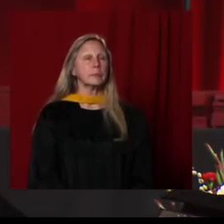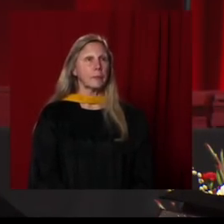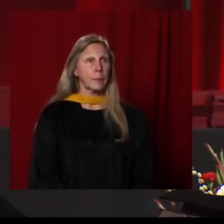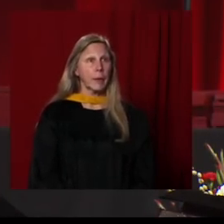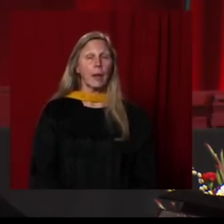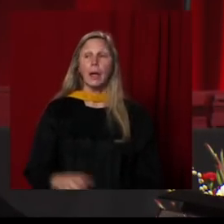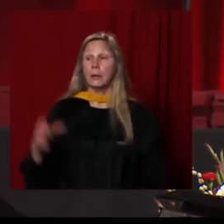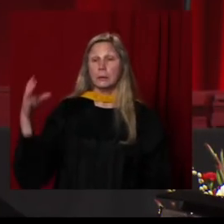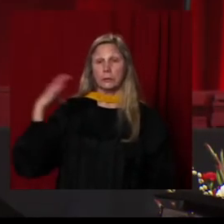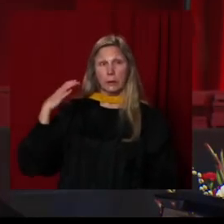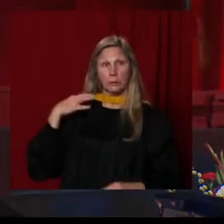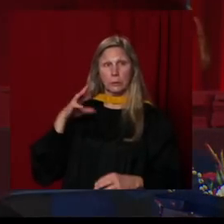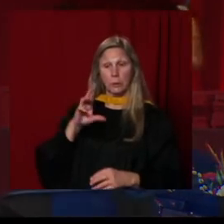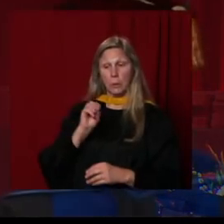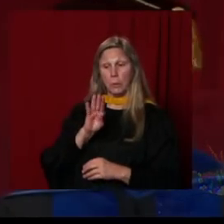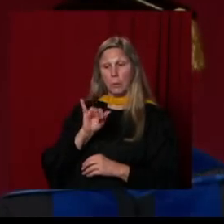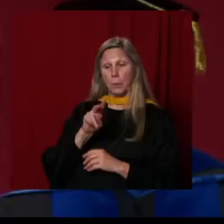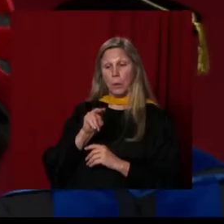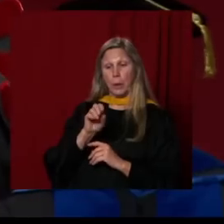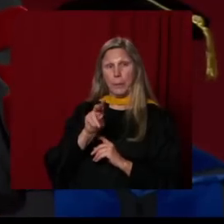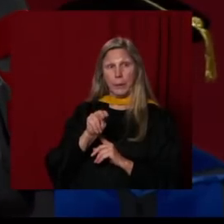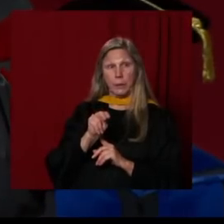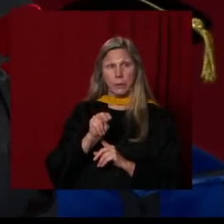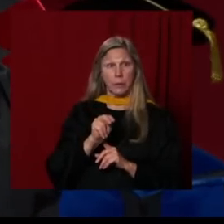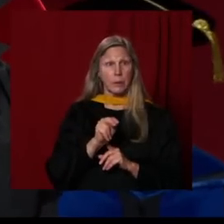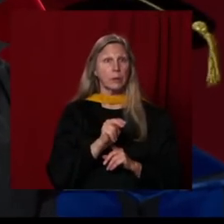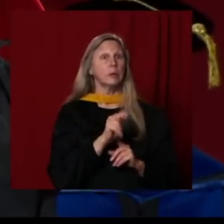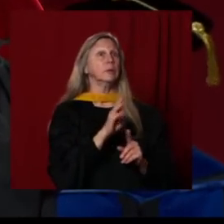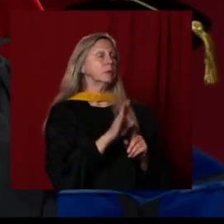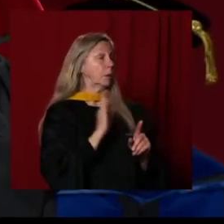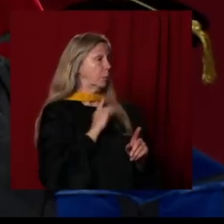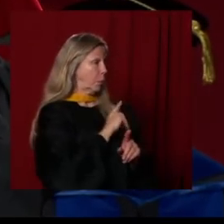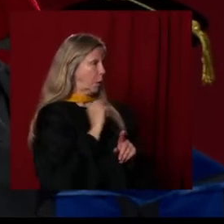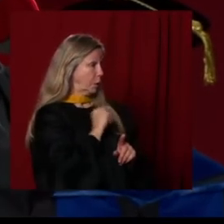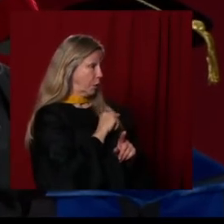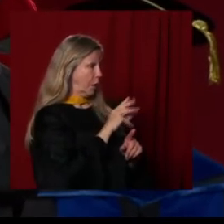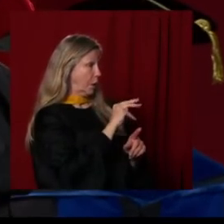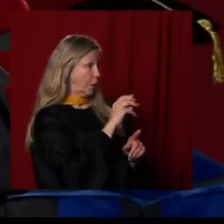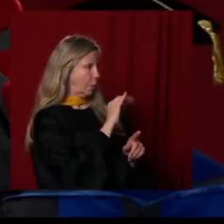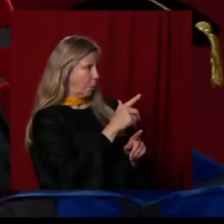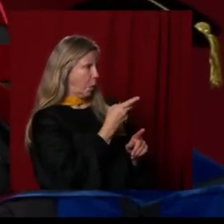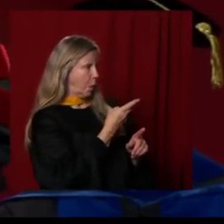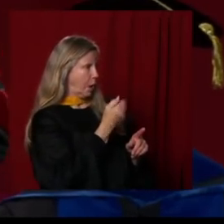Chancellor Robinson, University of Arkansas Trustee Morrill Harriman,